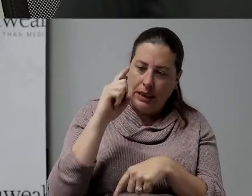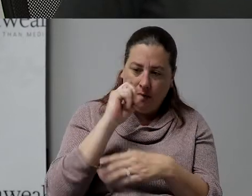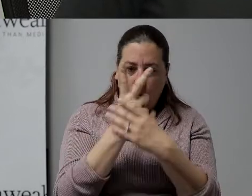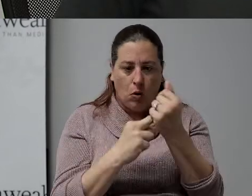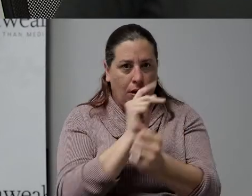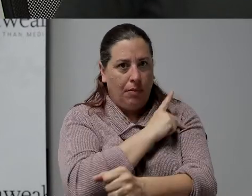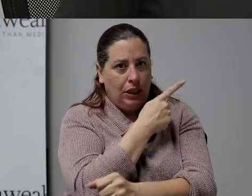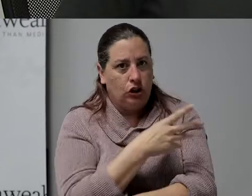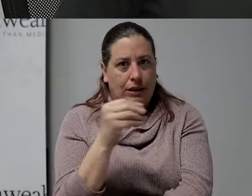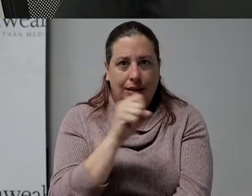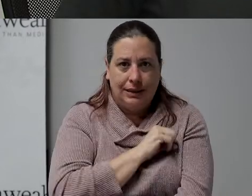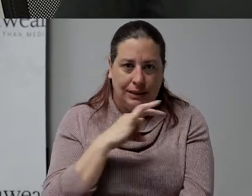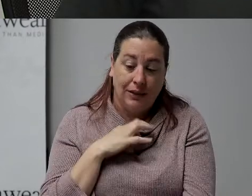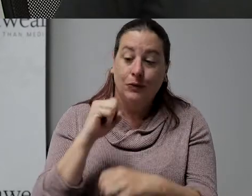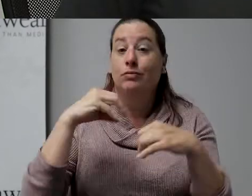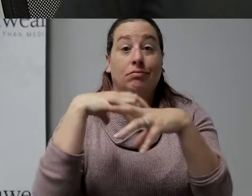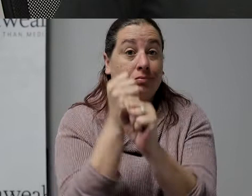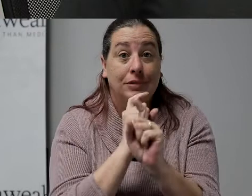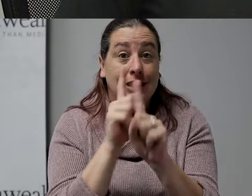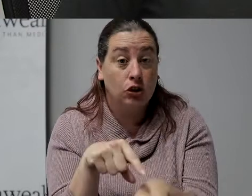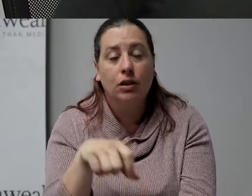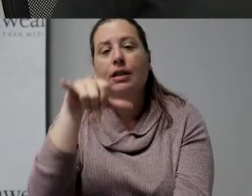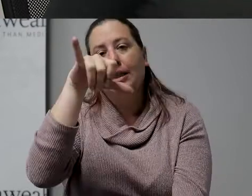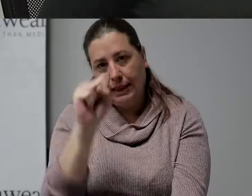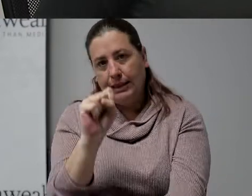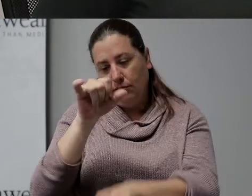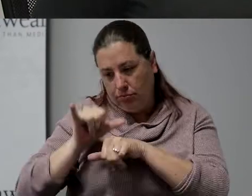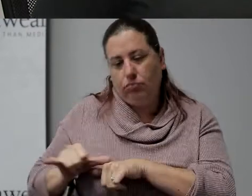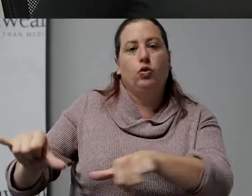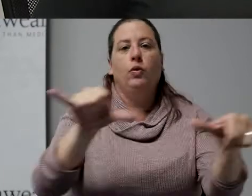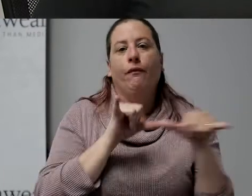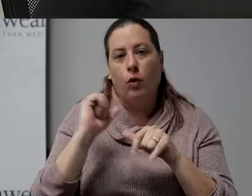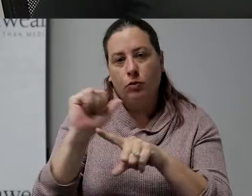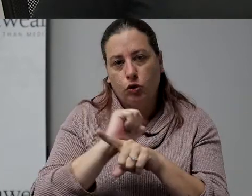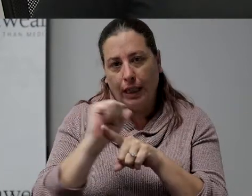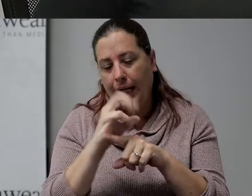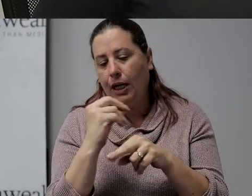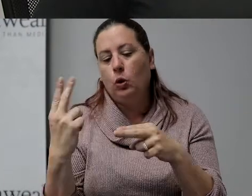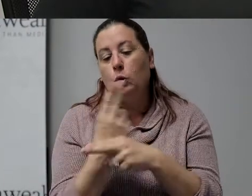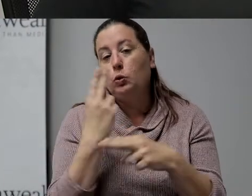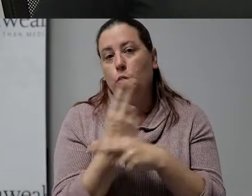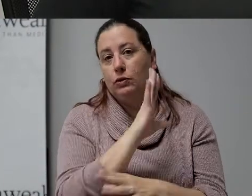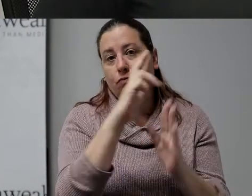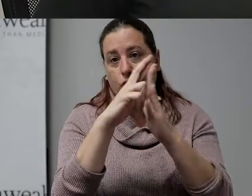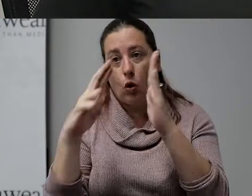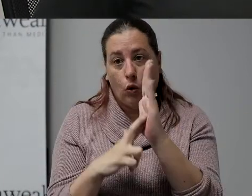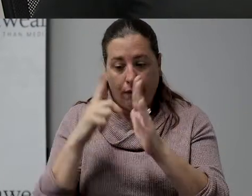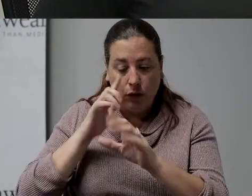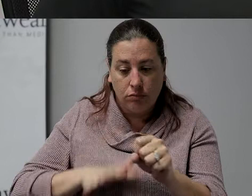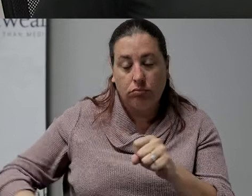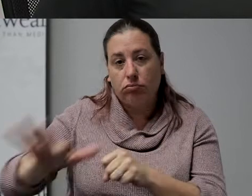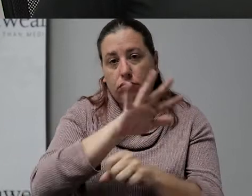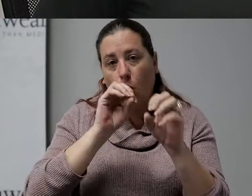So the short answer would be yes, uniform training and use of the protocol across the whole